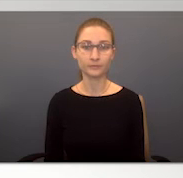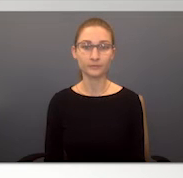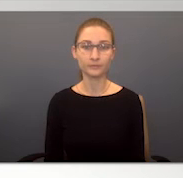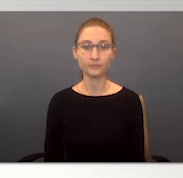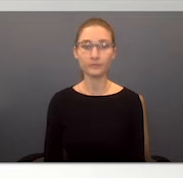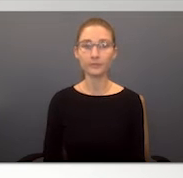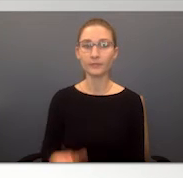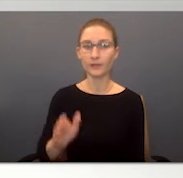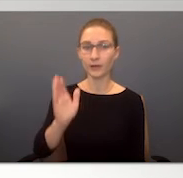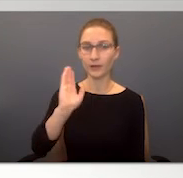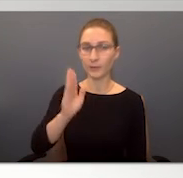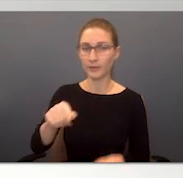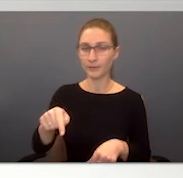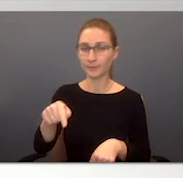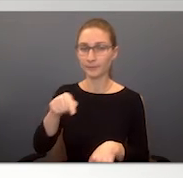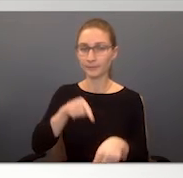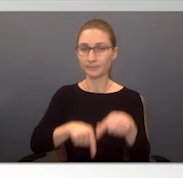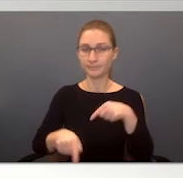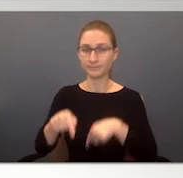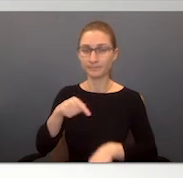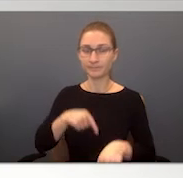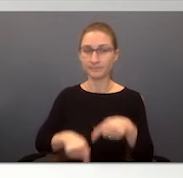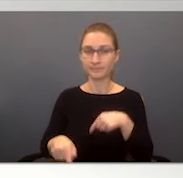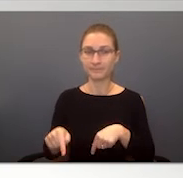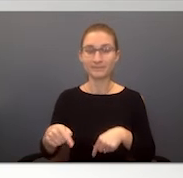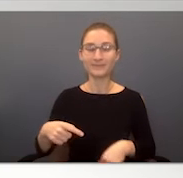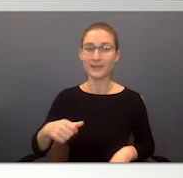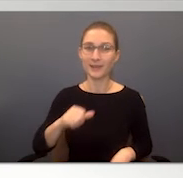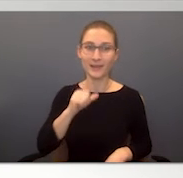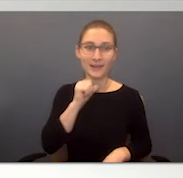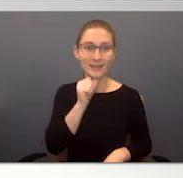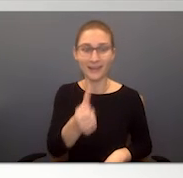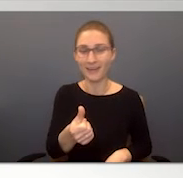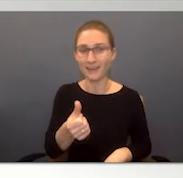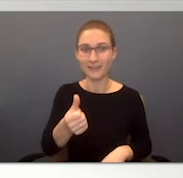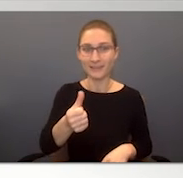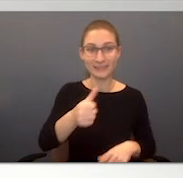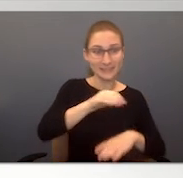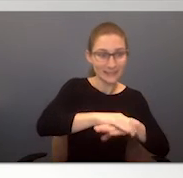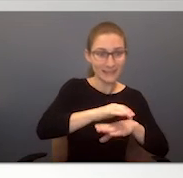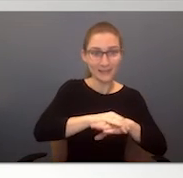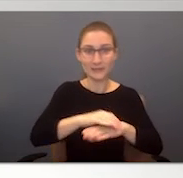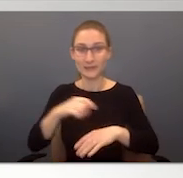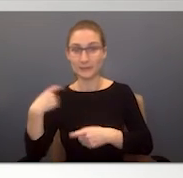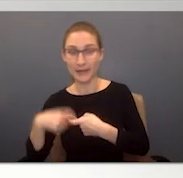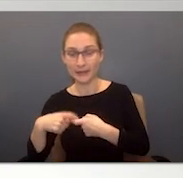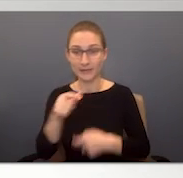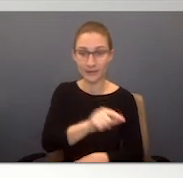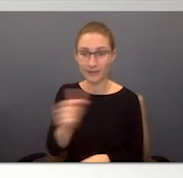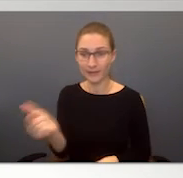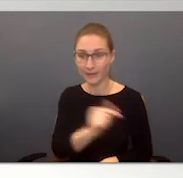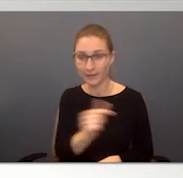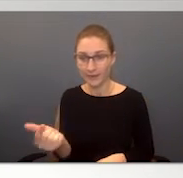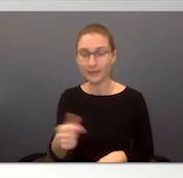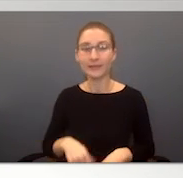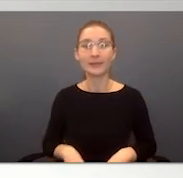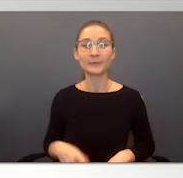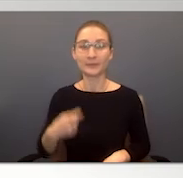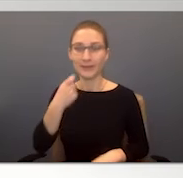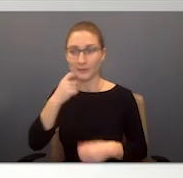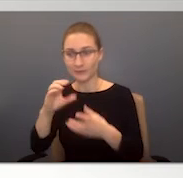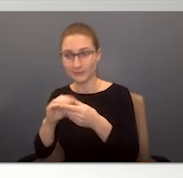English earlier, was in the packet I left a special needs shelter application. And